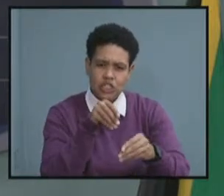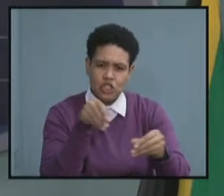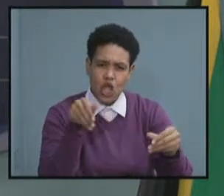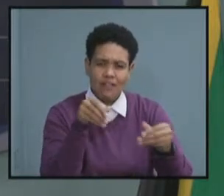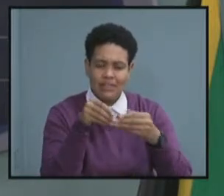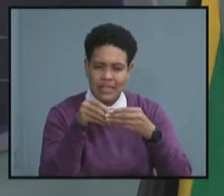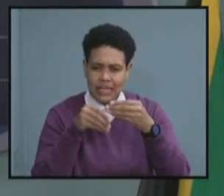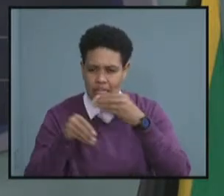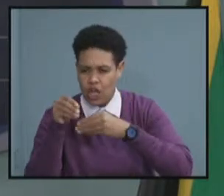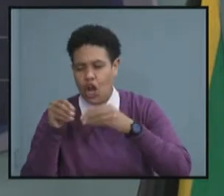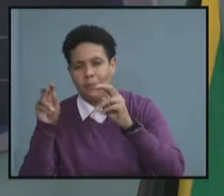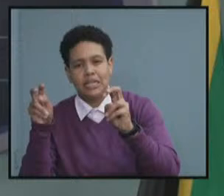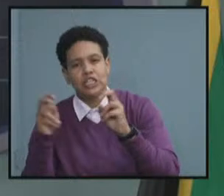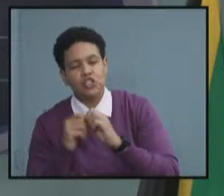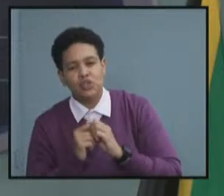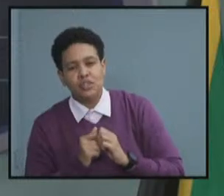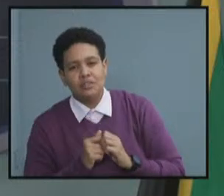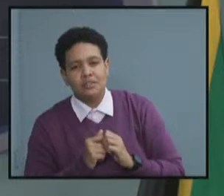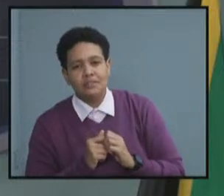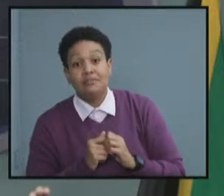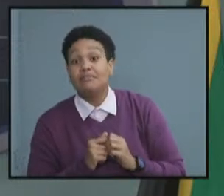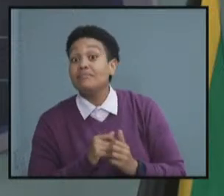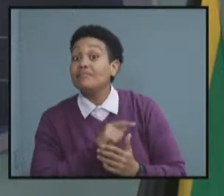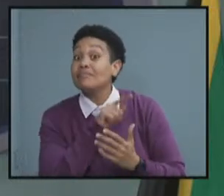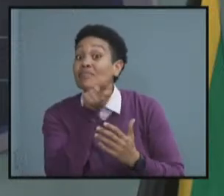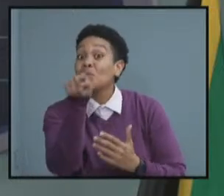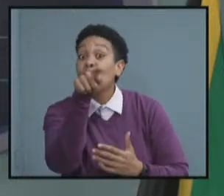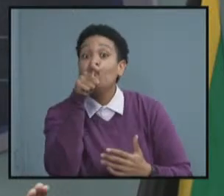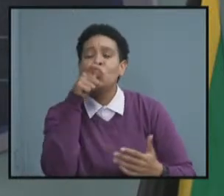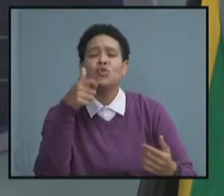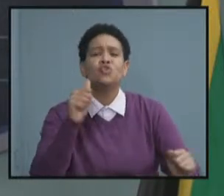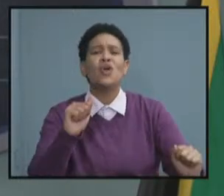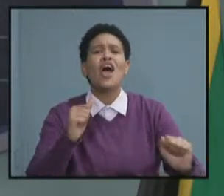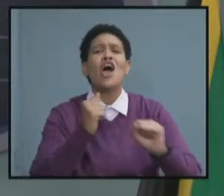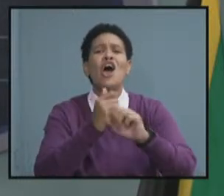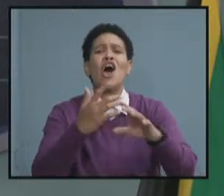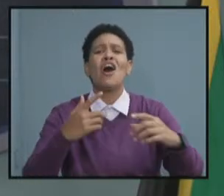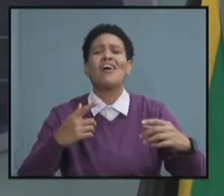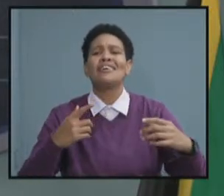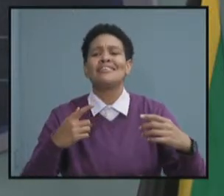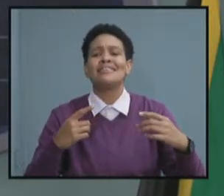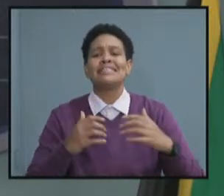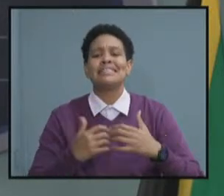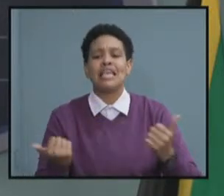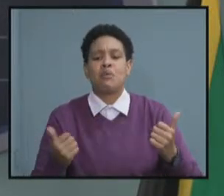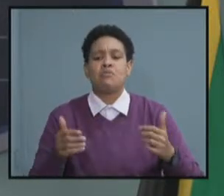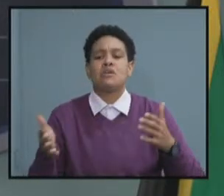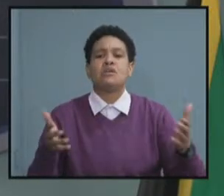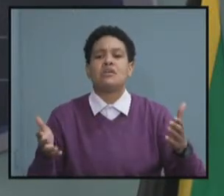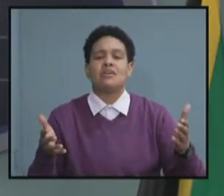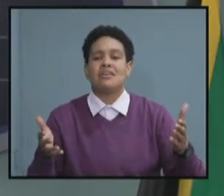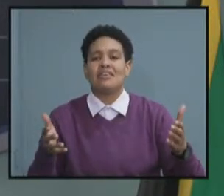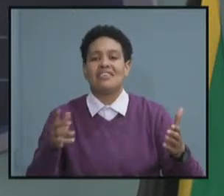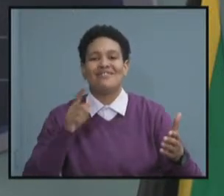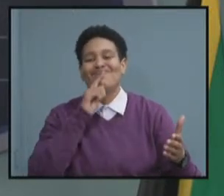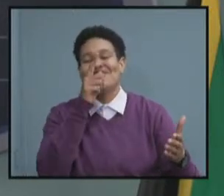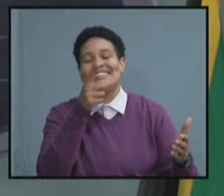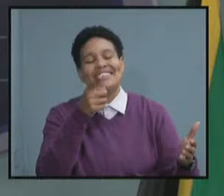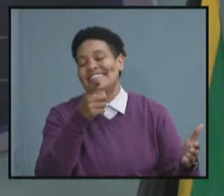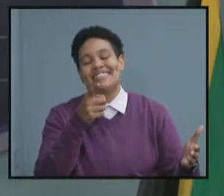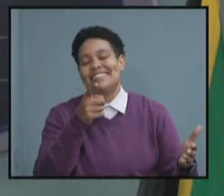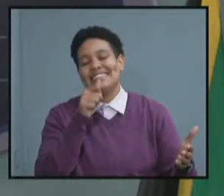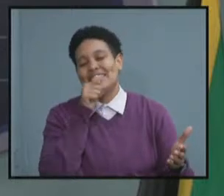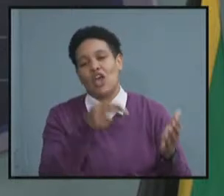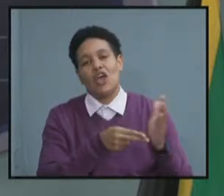the economic issues? And those who would seek to create a divide between the two are disingenuous.